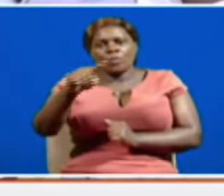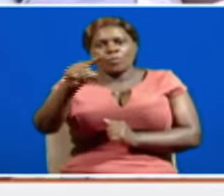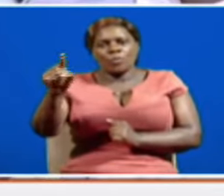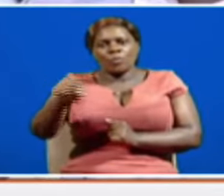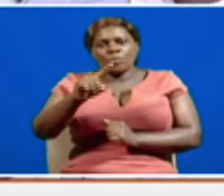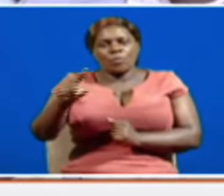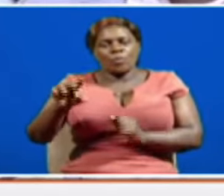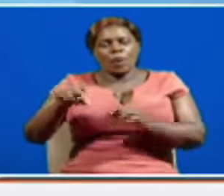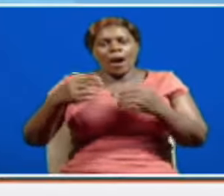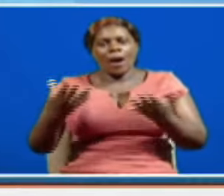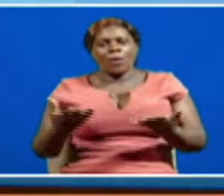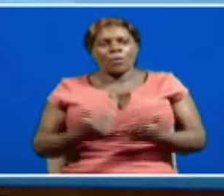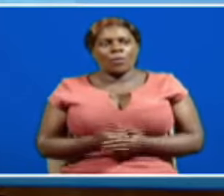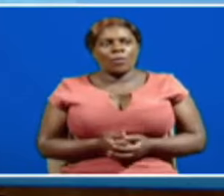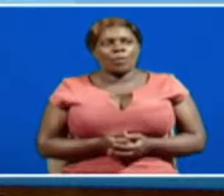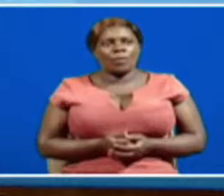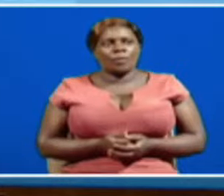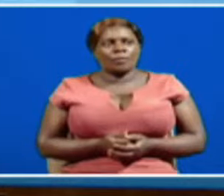will prefer.